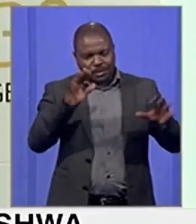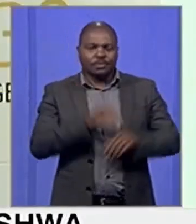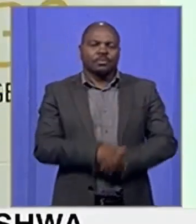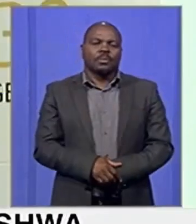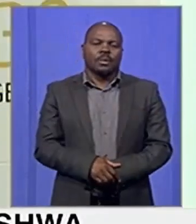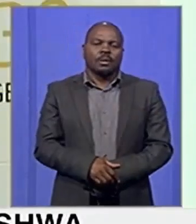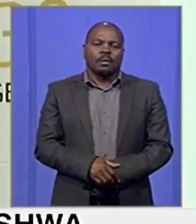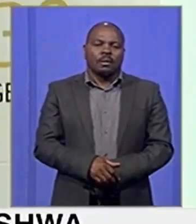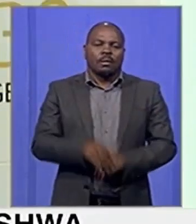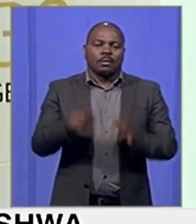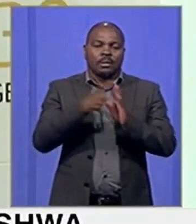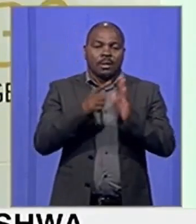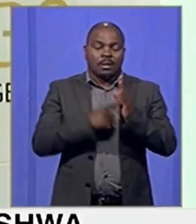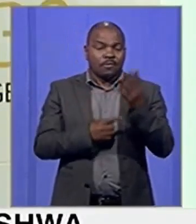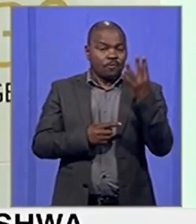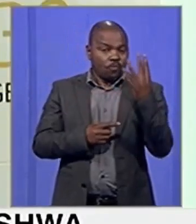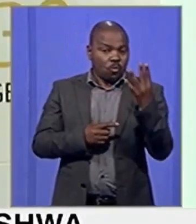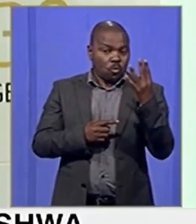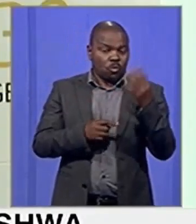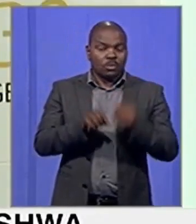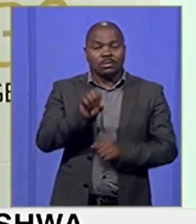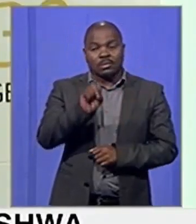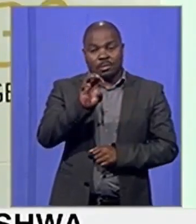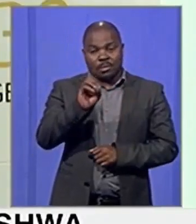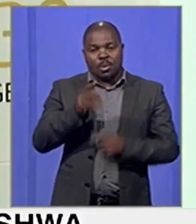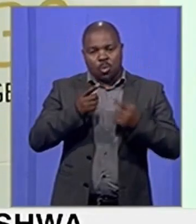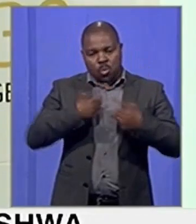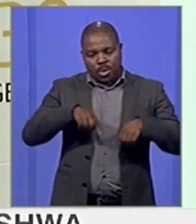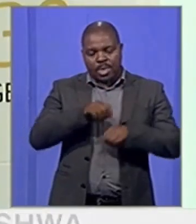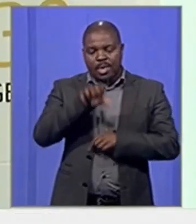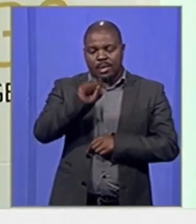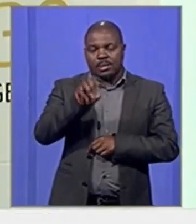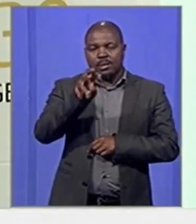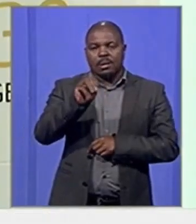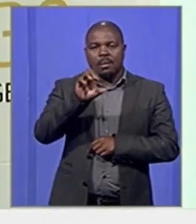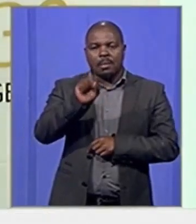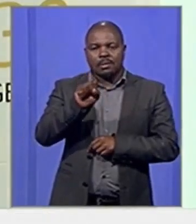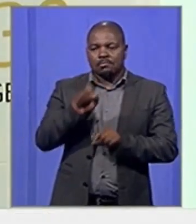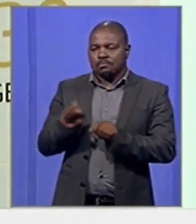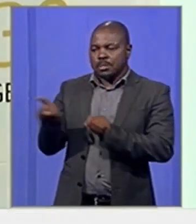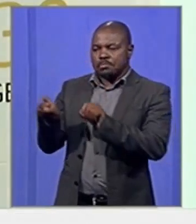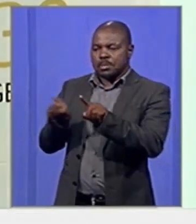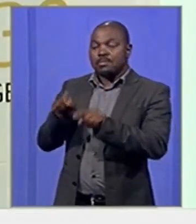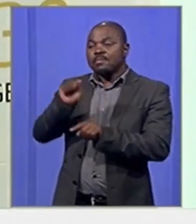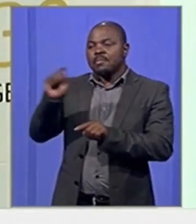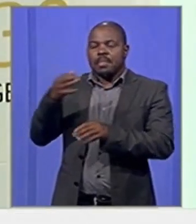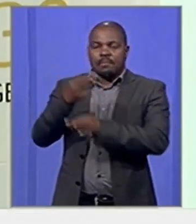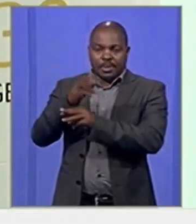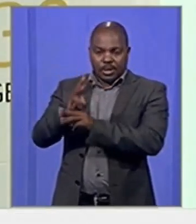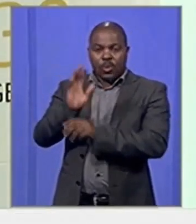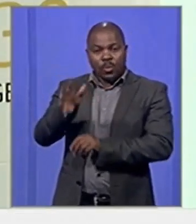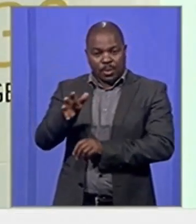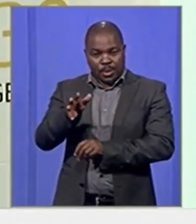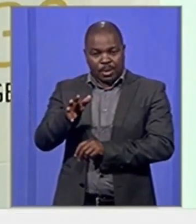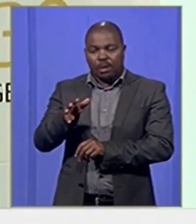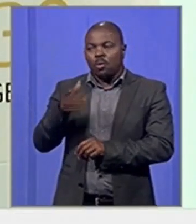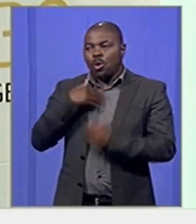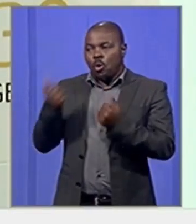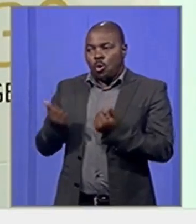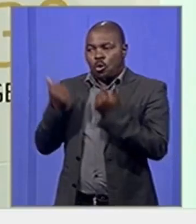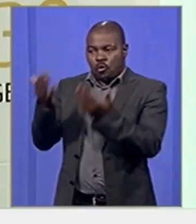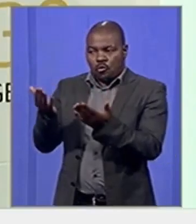From the 4th of September, we'll be releasing SMSs to parents to offer them